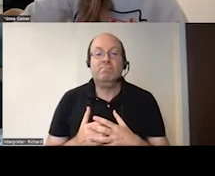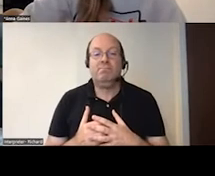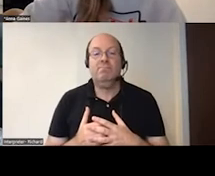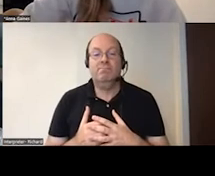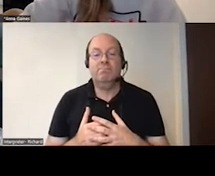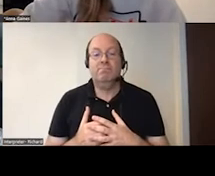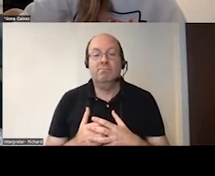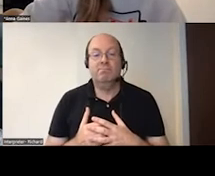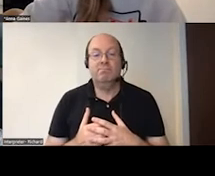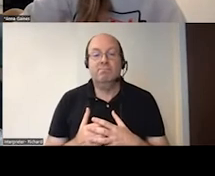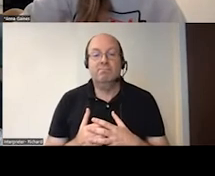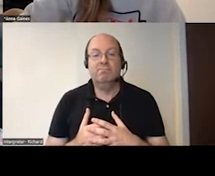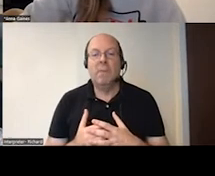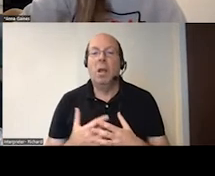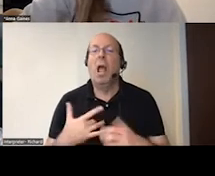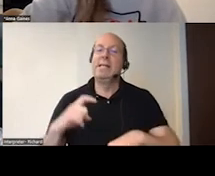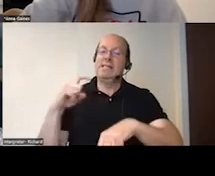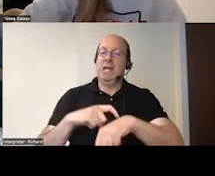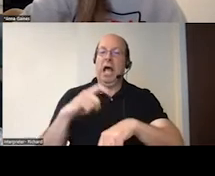overestimating what we can do with our time.